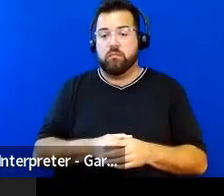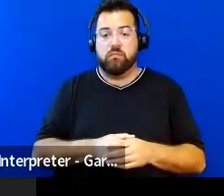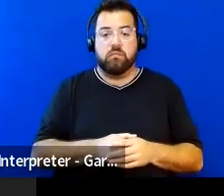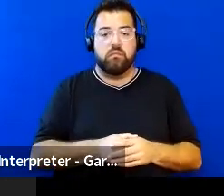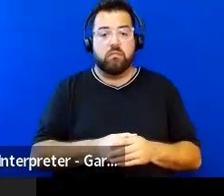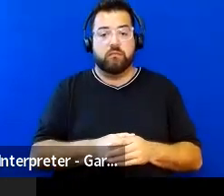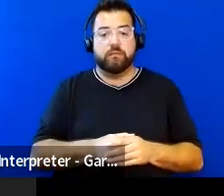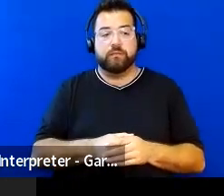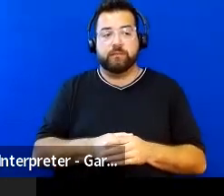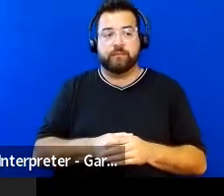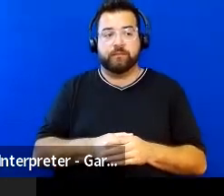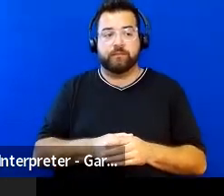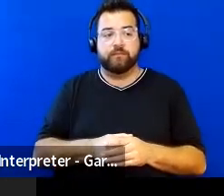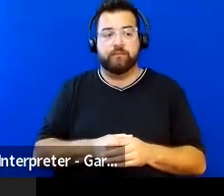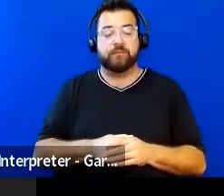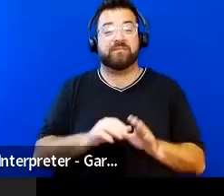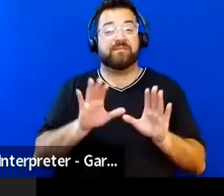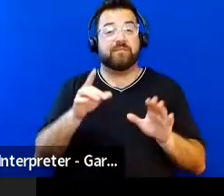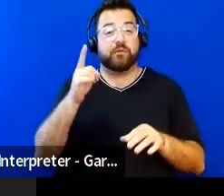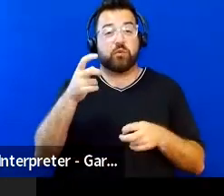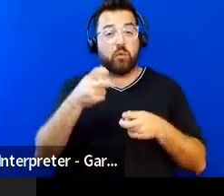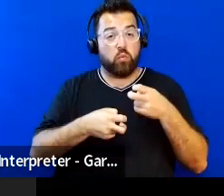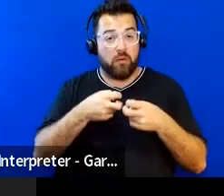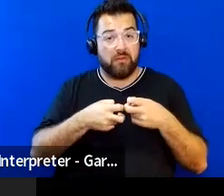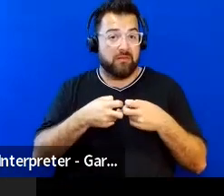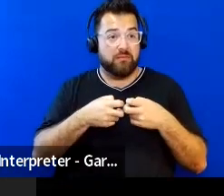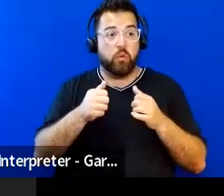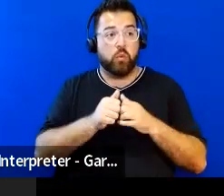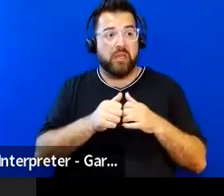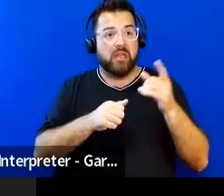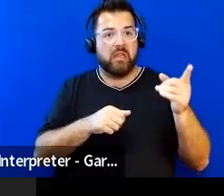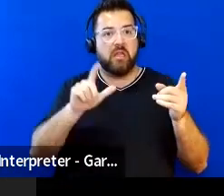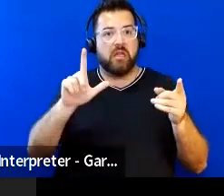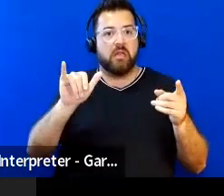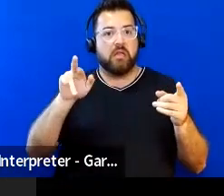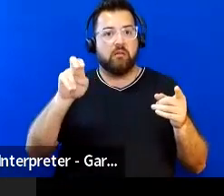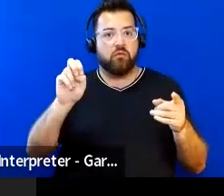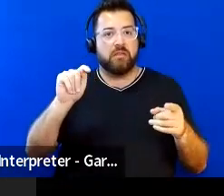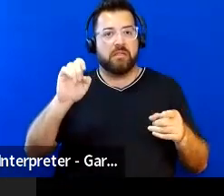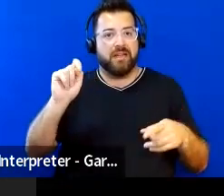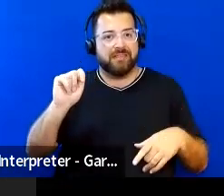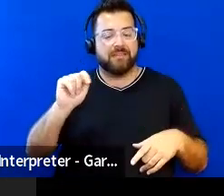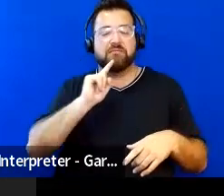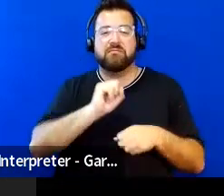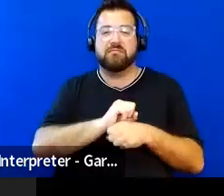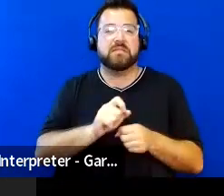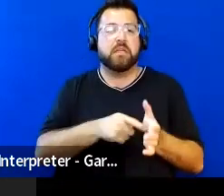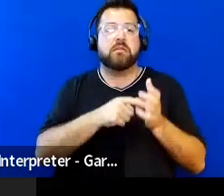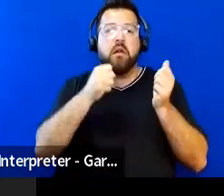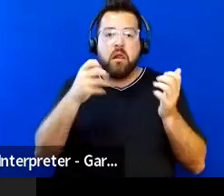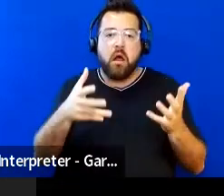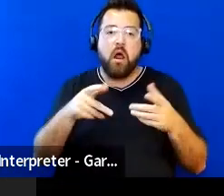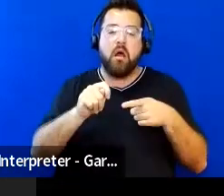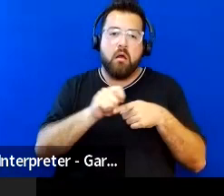And the problem with LibreText is that it takes a lot of training to be able to fully use all